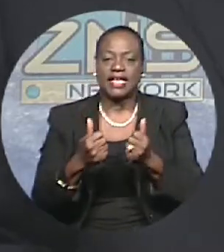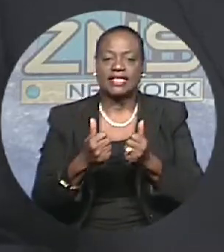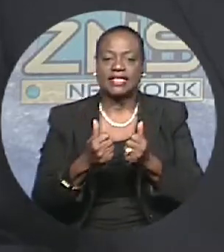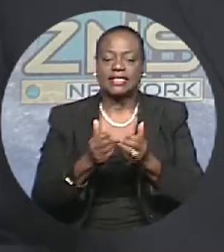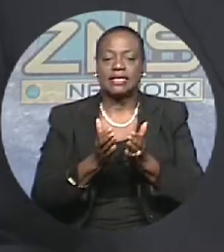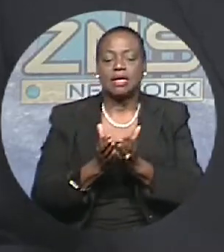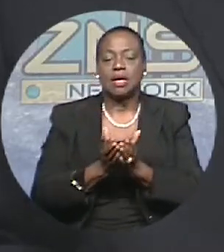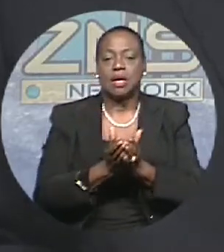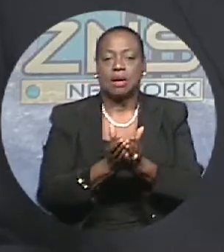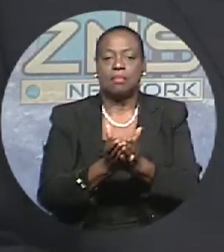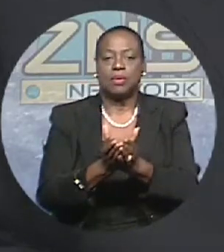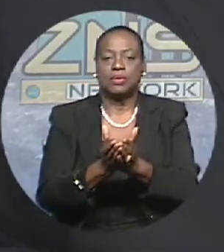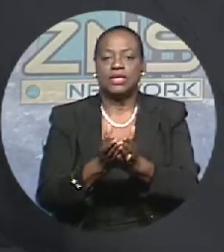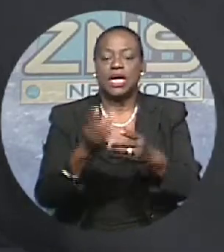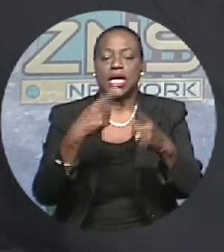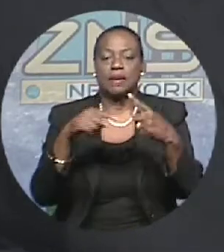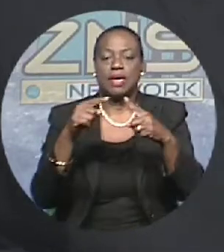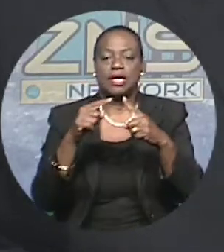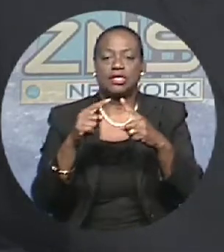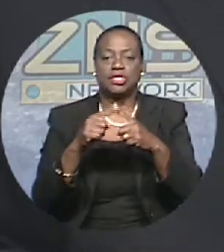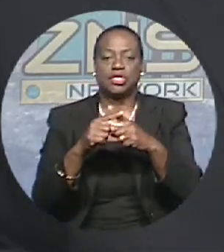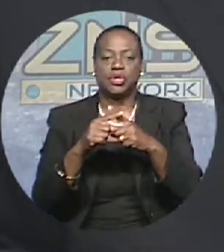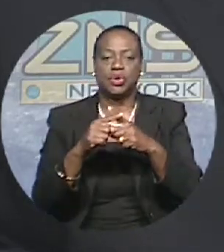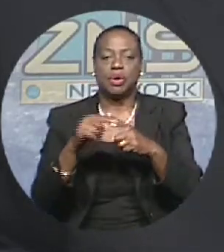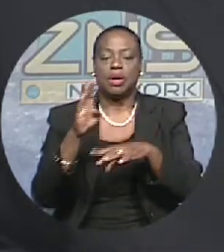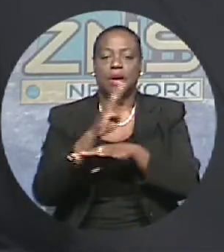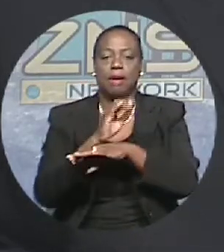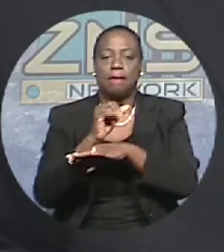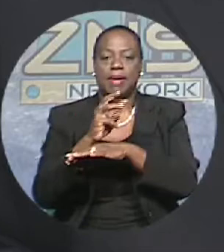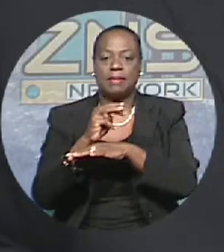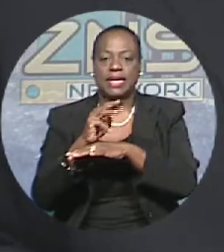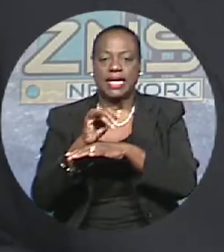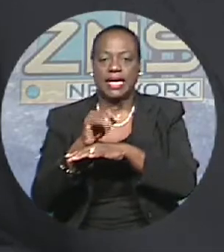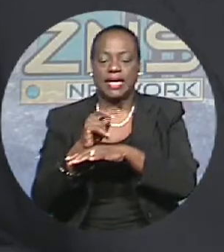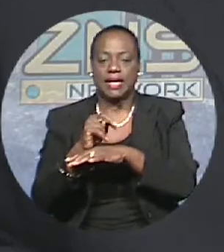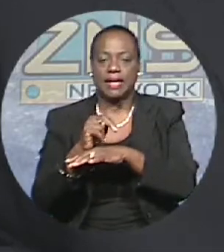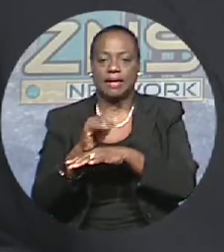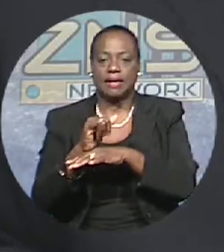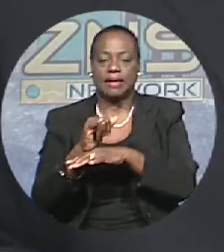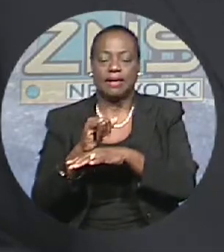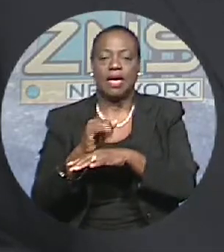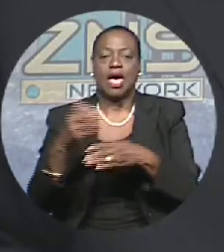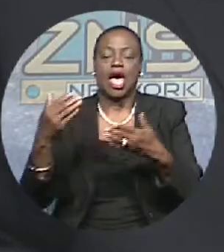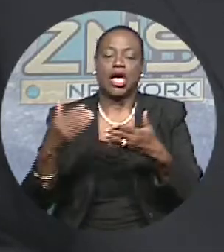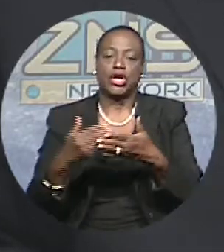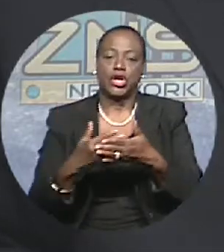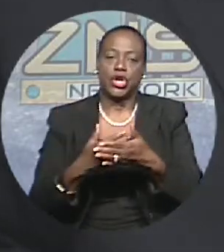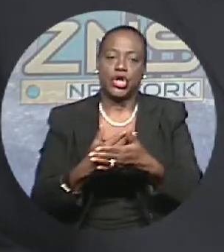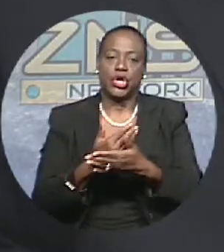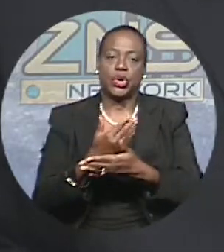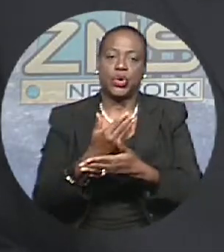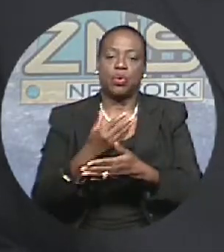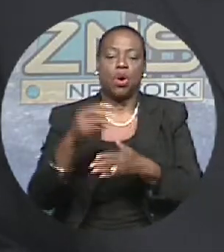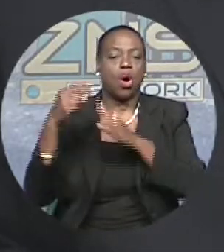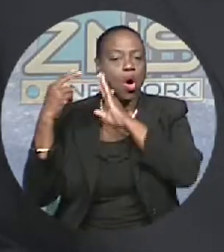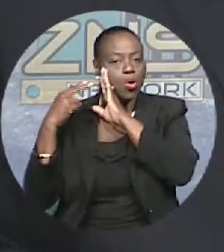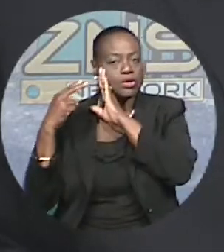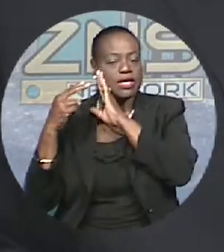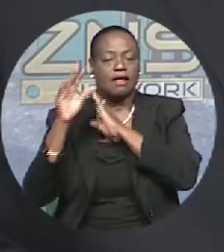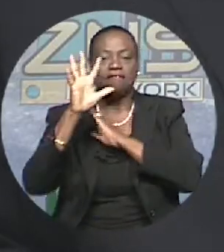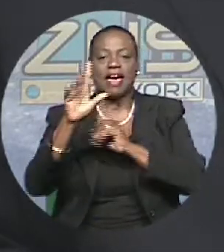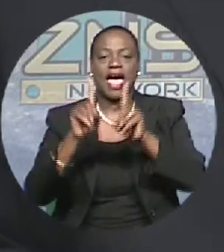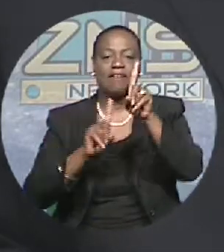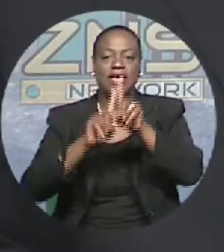to double the amount of visitors it attracted to the island in previous years. A new state-of-the-art five-star hotel is nearing completion